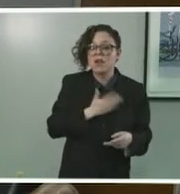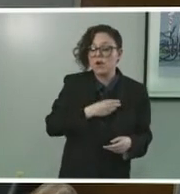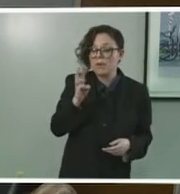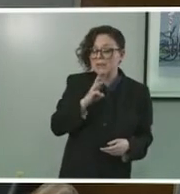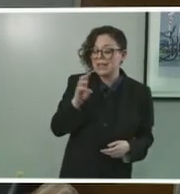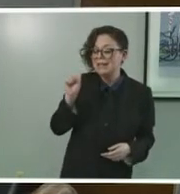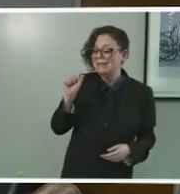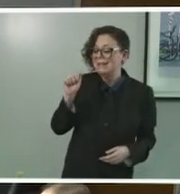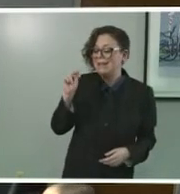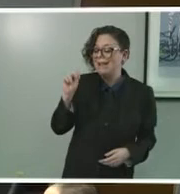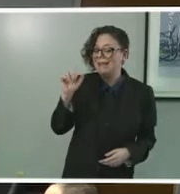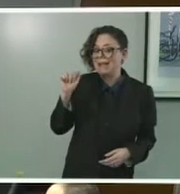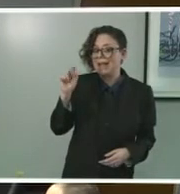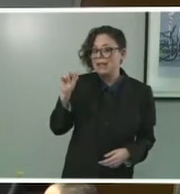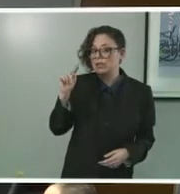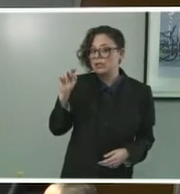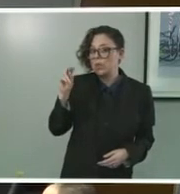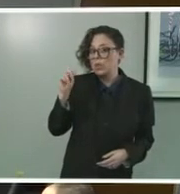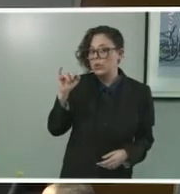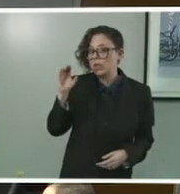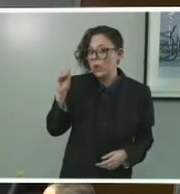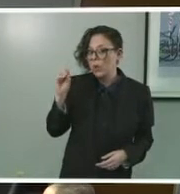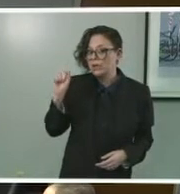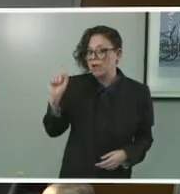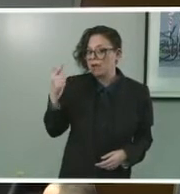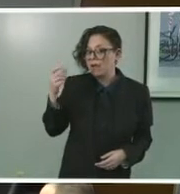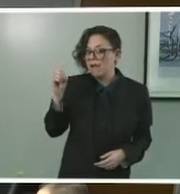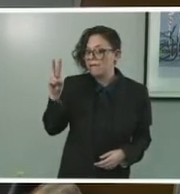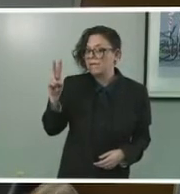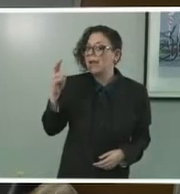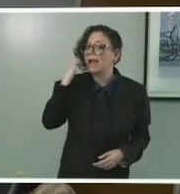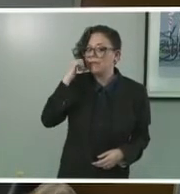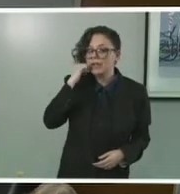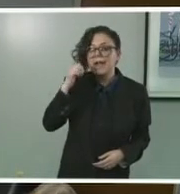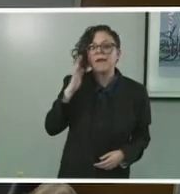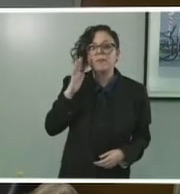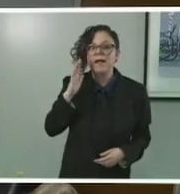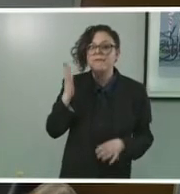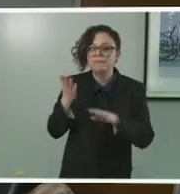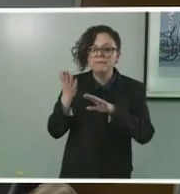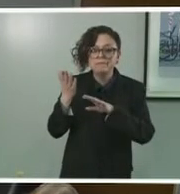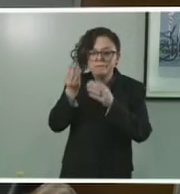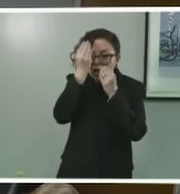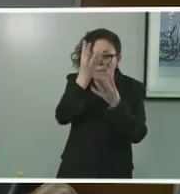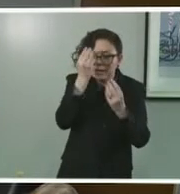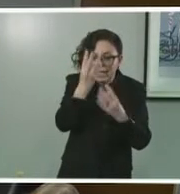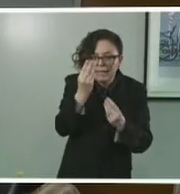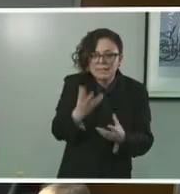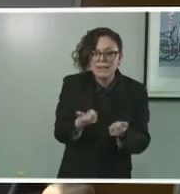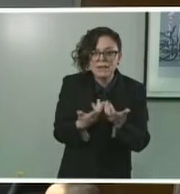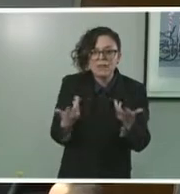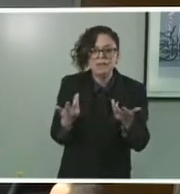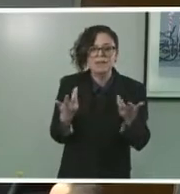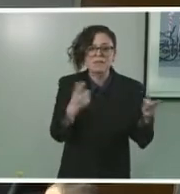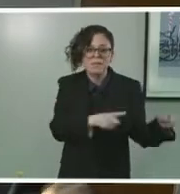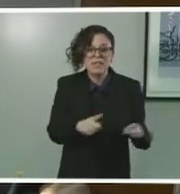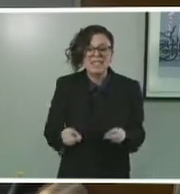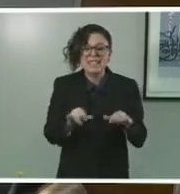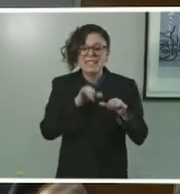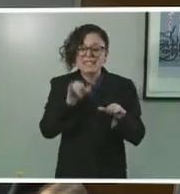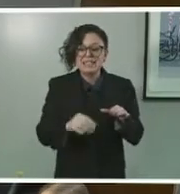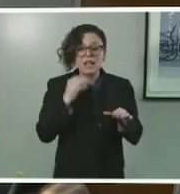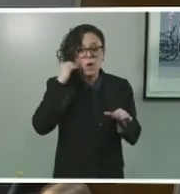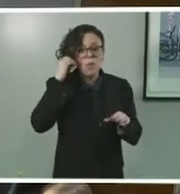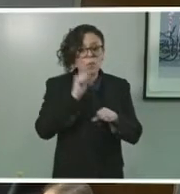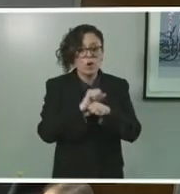latest information. We're putting up a daily update, if not more, on the website. That stay home, work safe order, again, is on